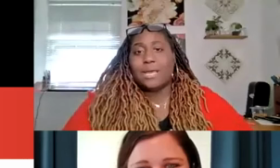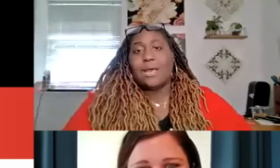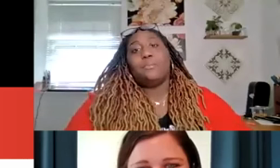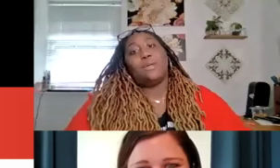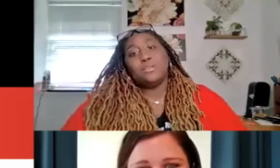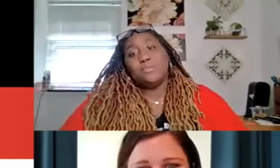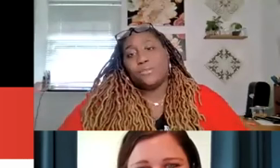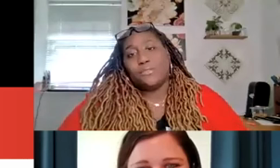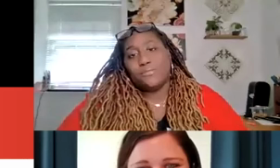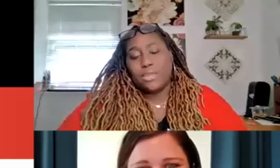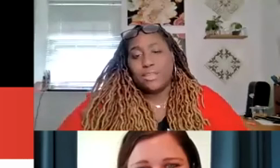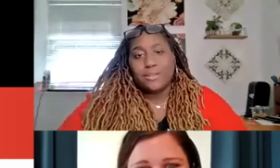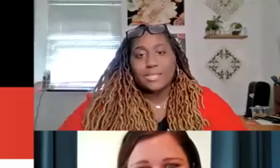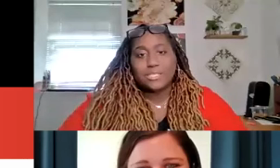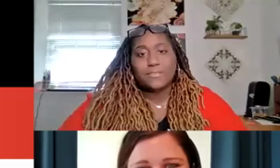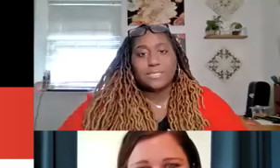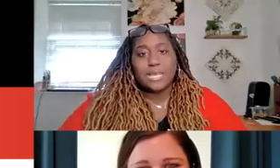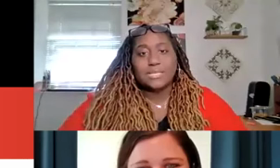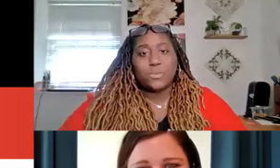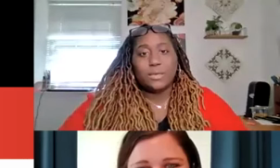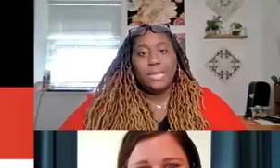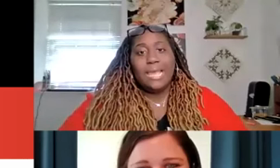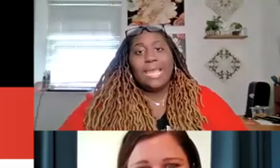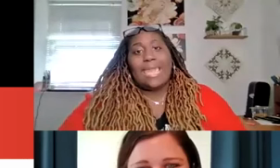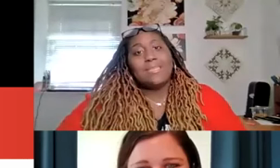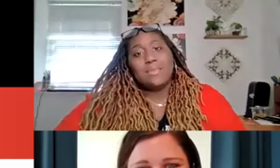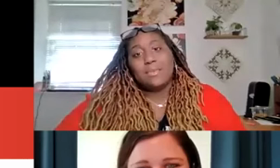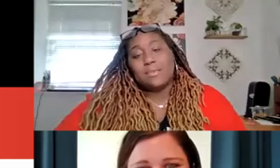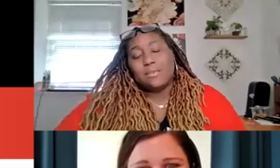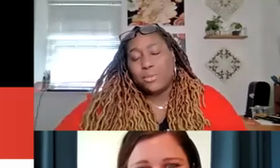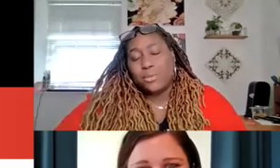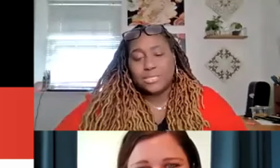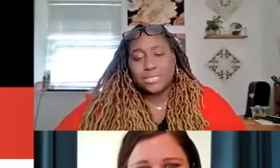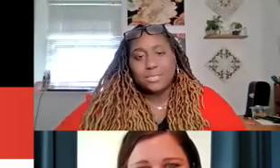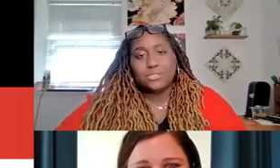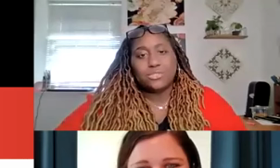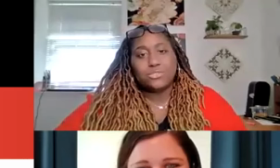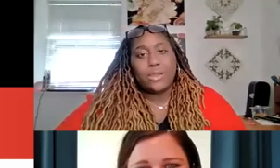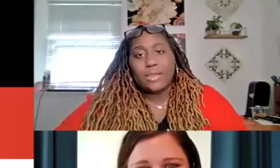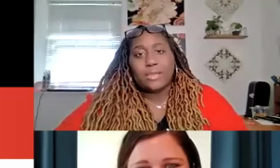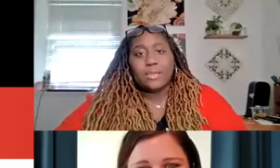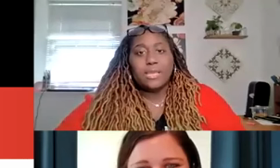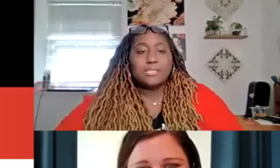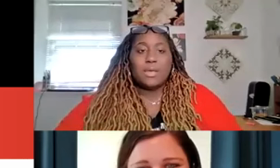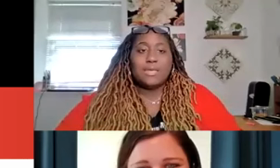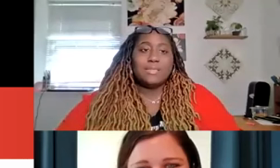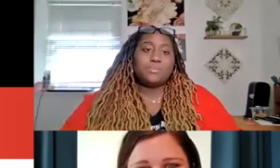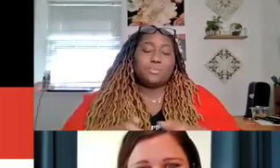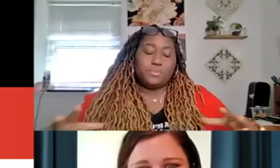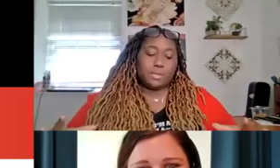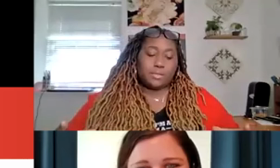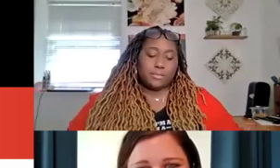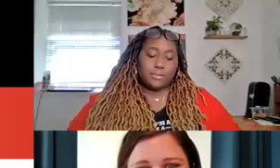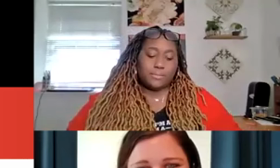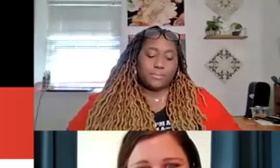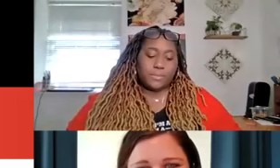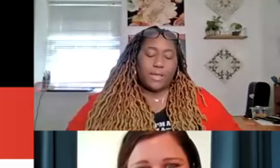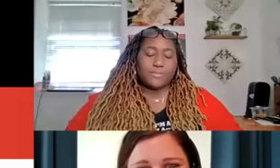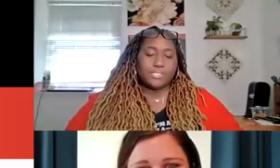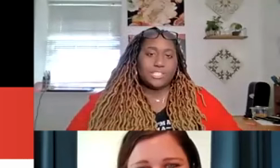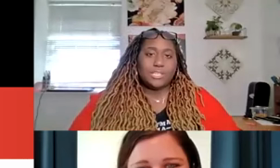for the laptop, but also for the free internet service as well and the computer skills training. So in this,